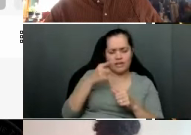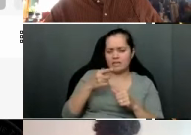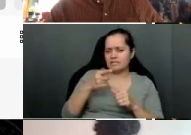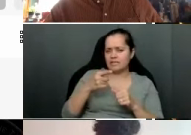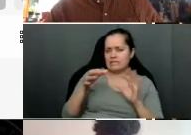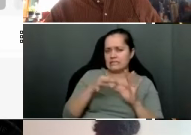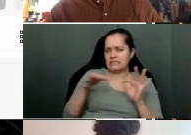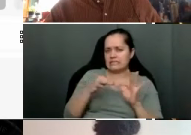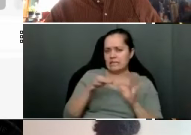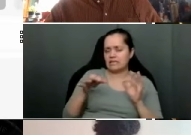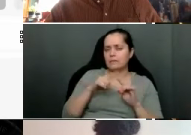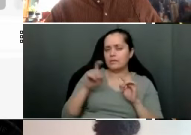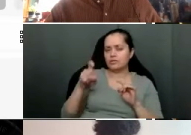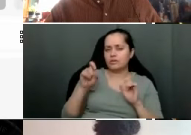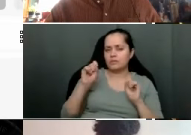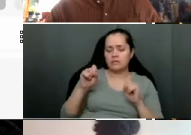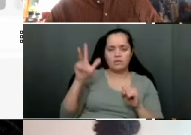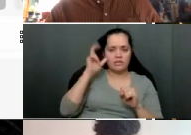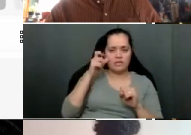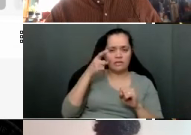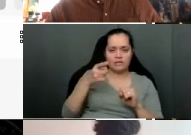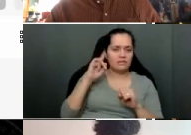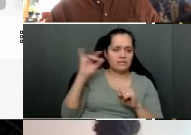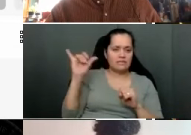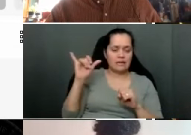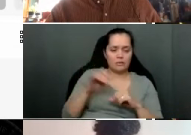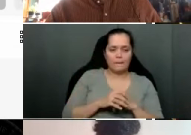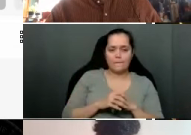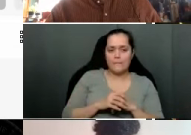in, but you should be able to hear the sound.